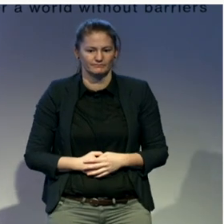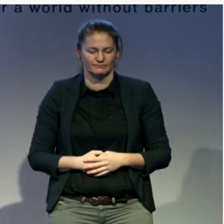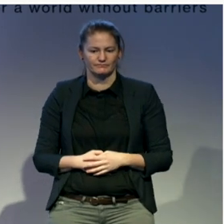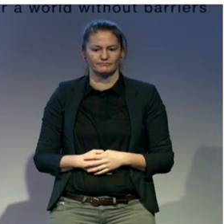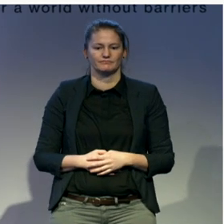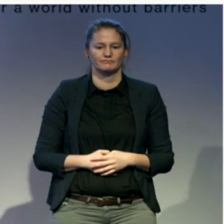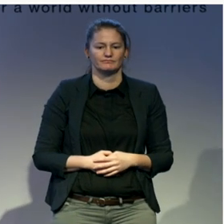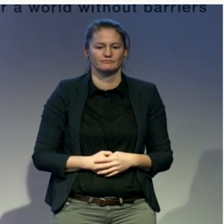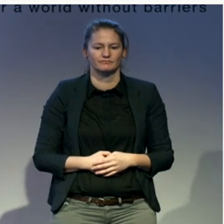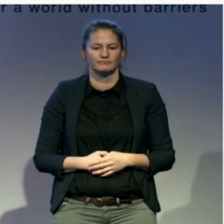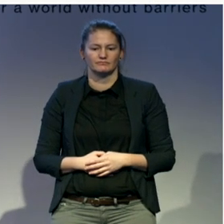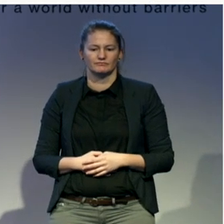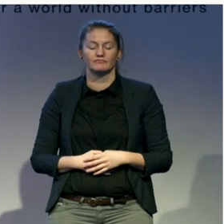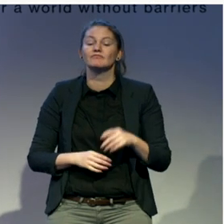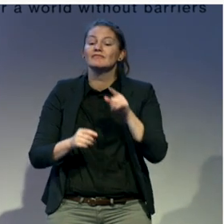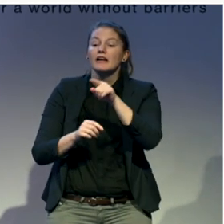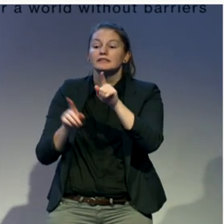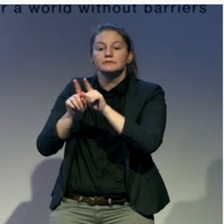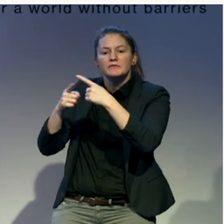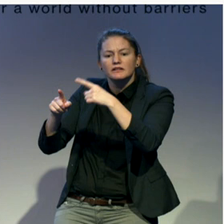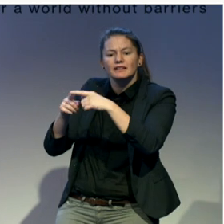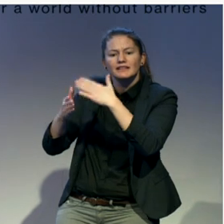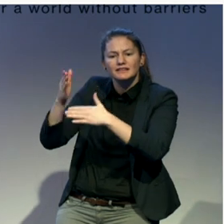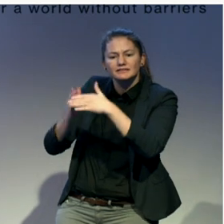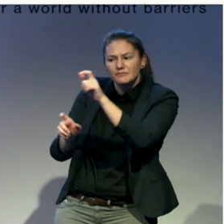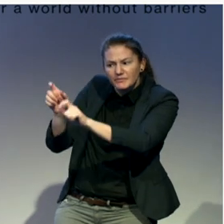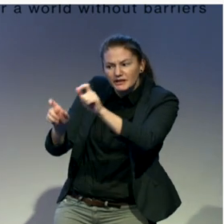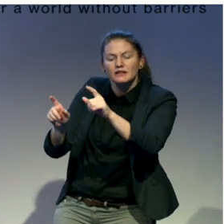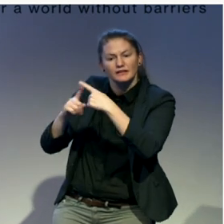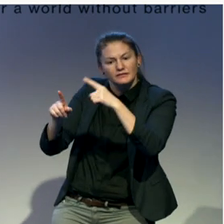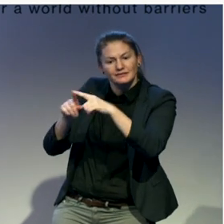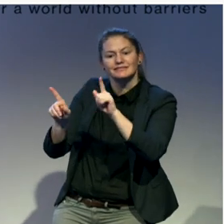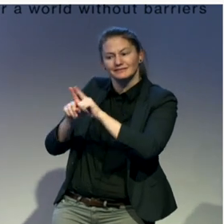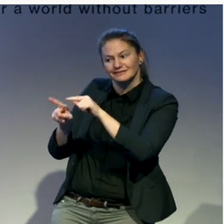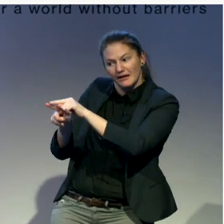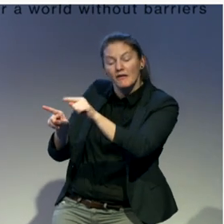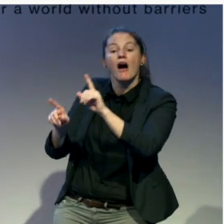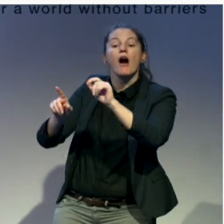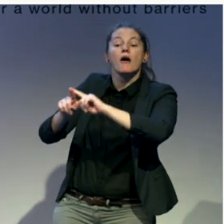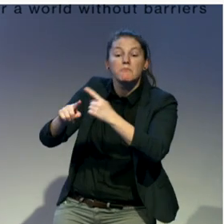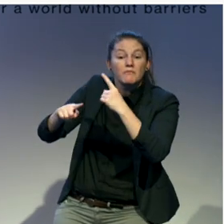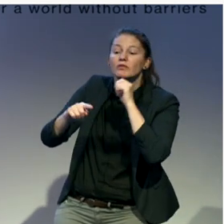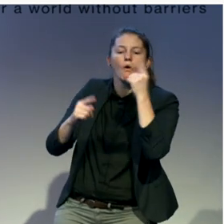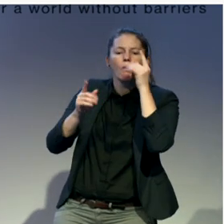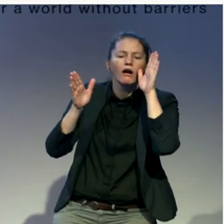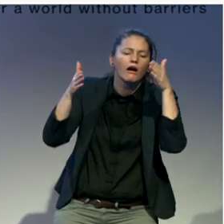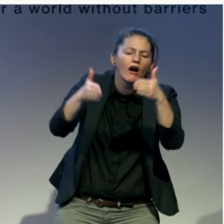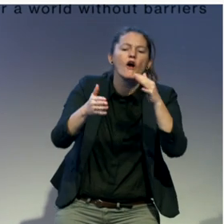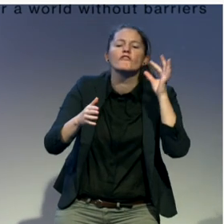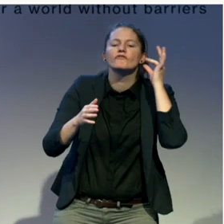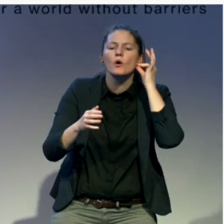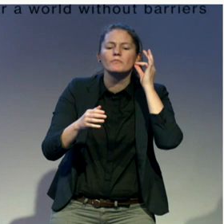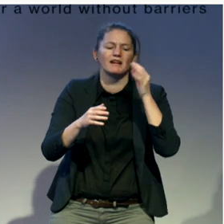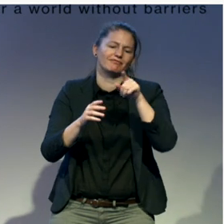women with psychosocial disabilities that are being traumatized. It's all over the world and all over